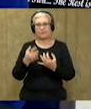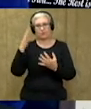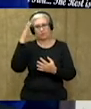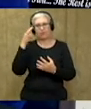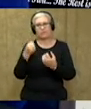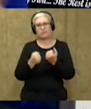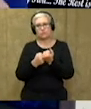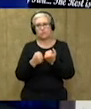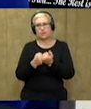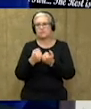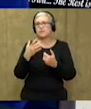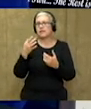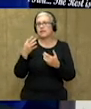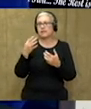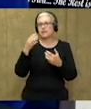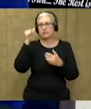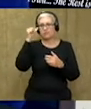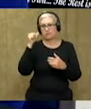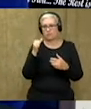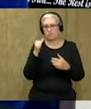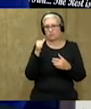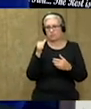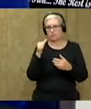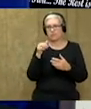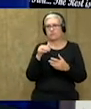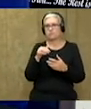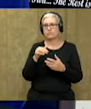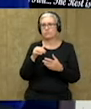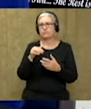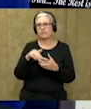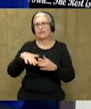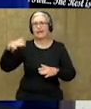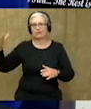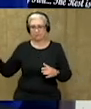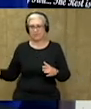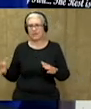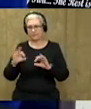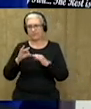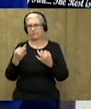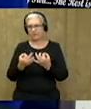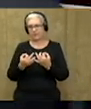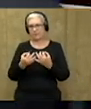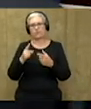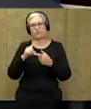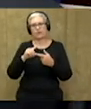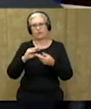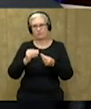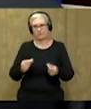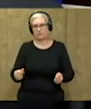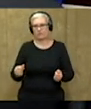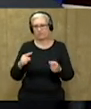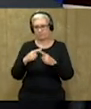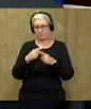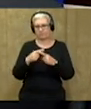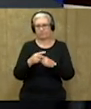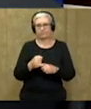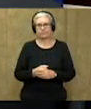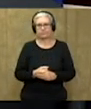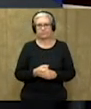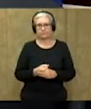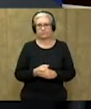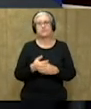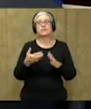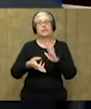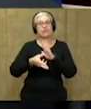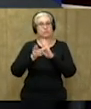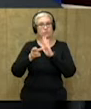you can contact to get some help from even outside the family if that conflict is something that you just cannot resolve. So now that we've